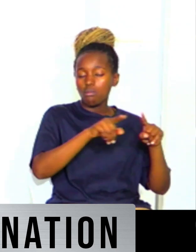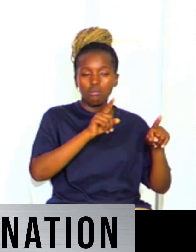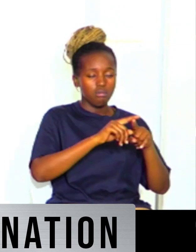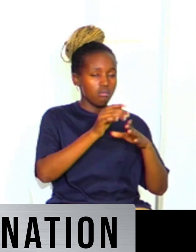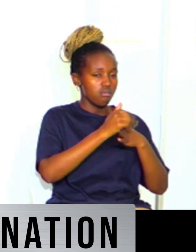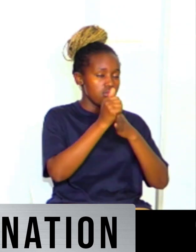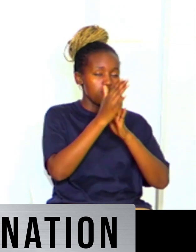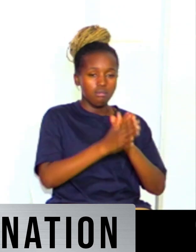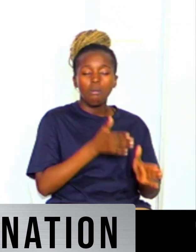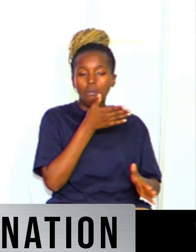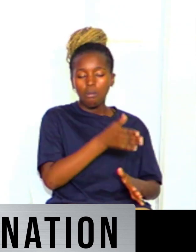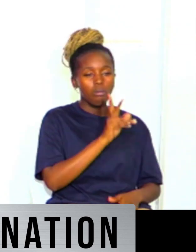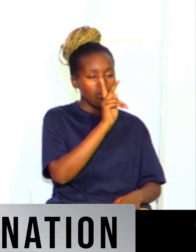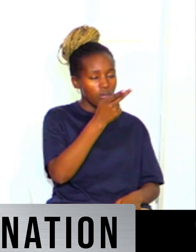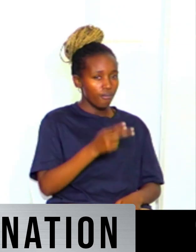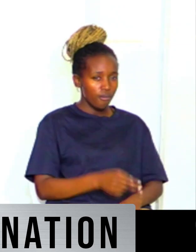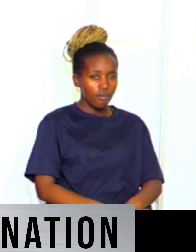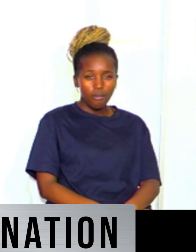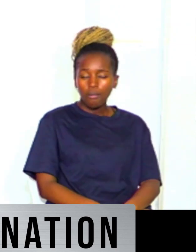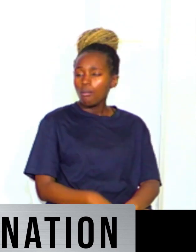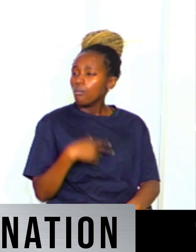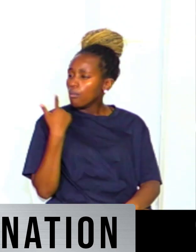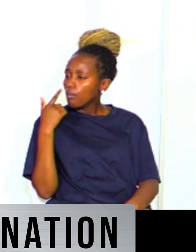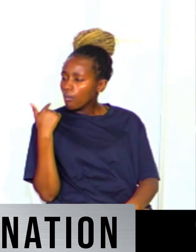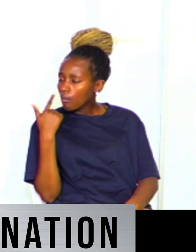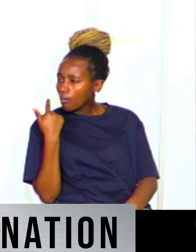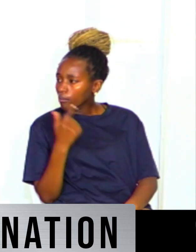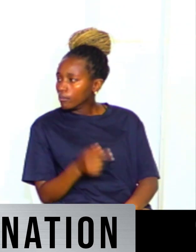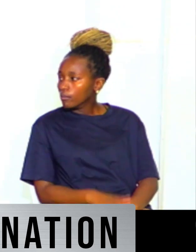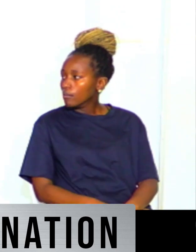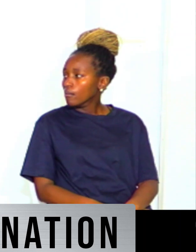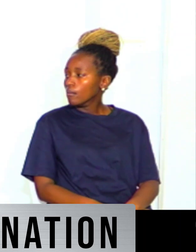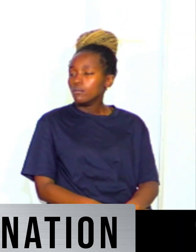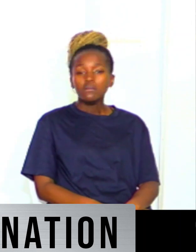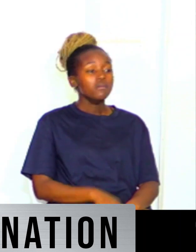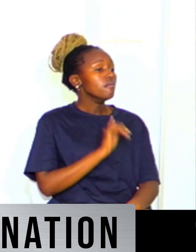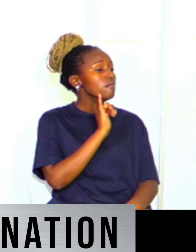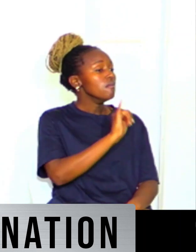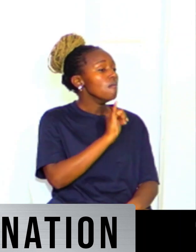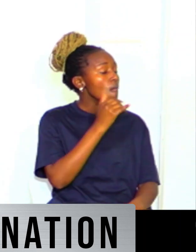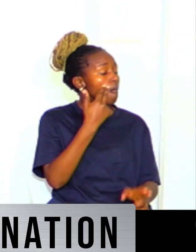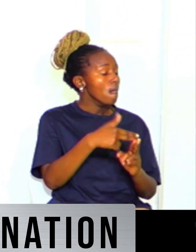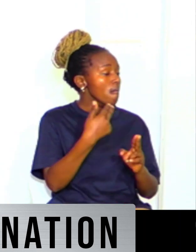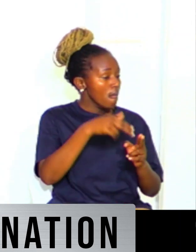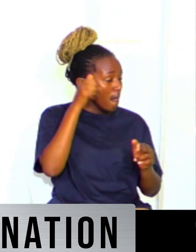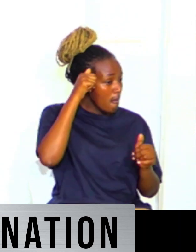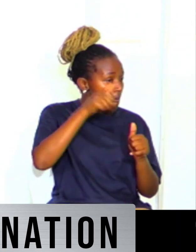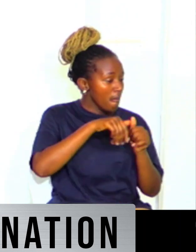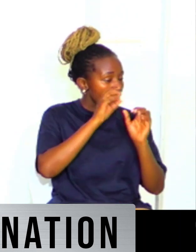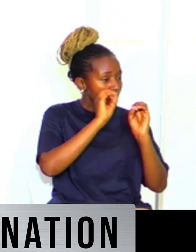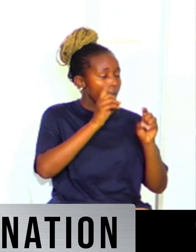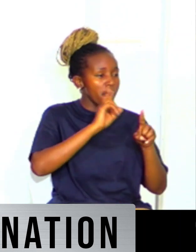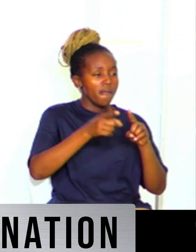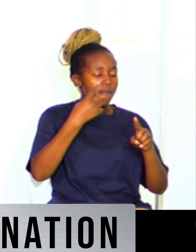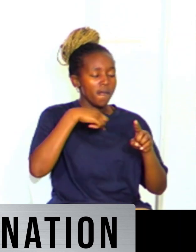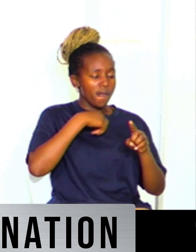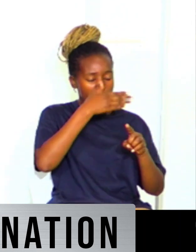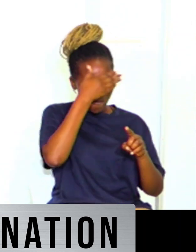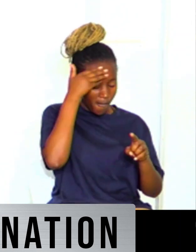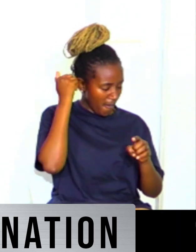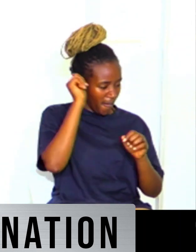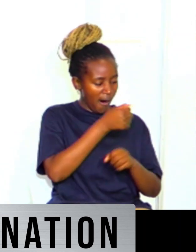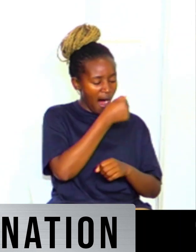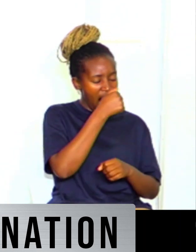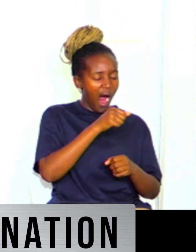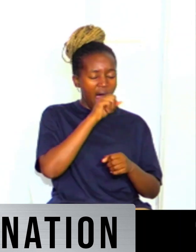Kenya. Oh, yes sir. But hakusaulika. Okay. Hakusaulika. It was